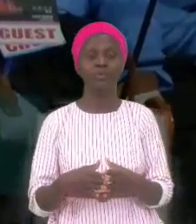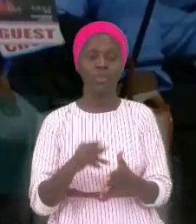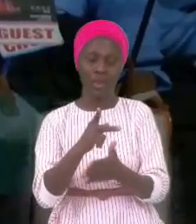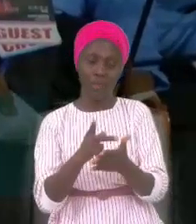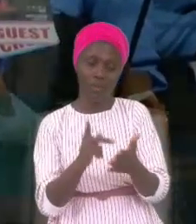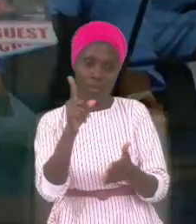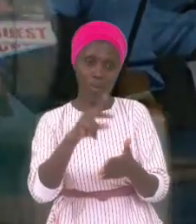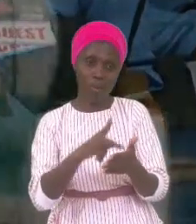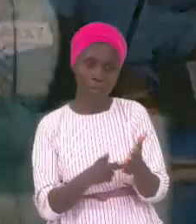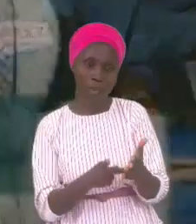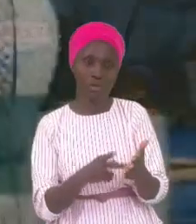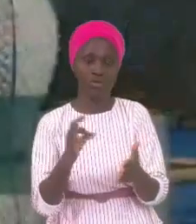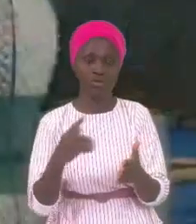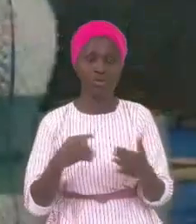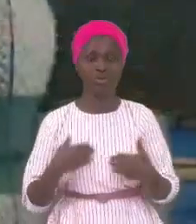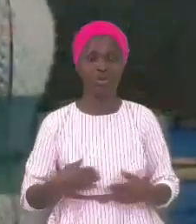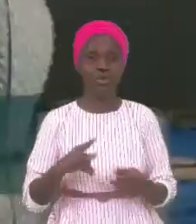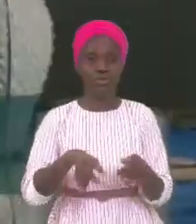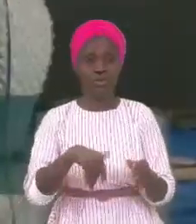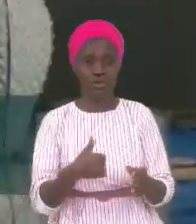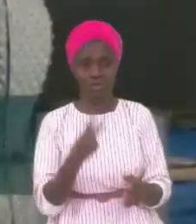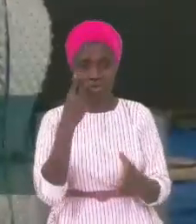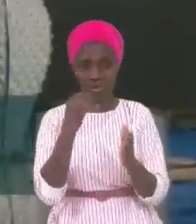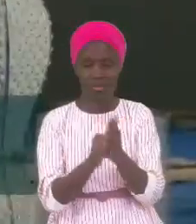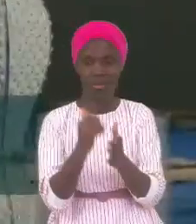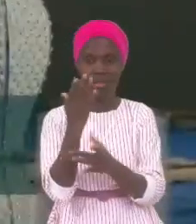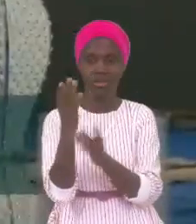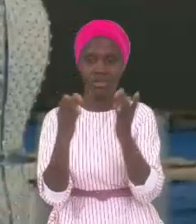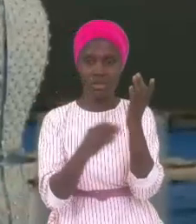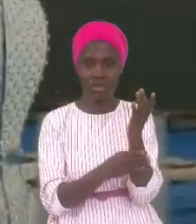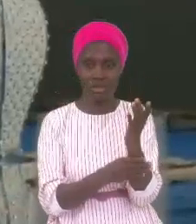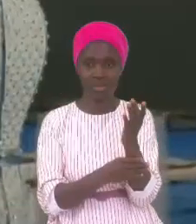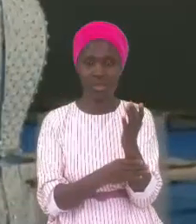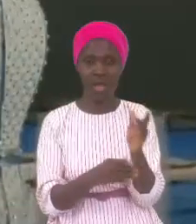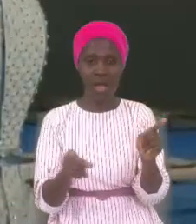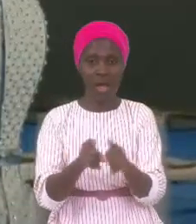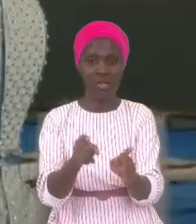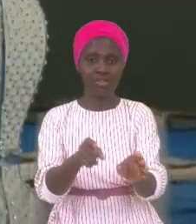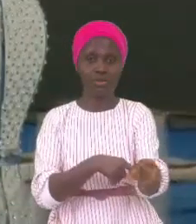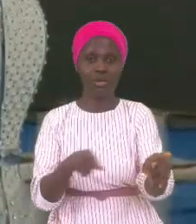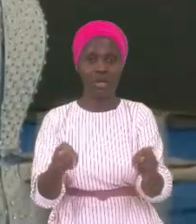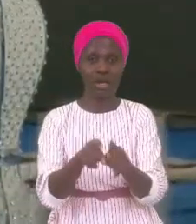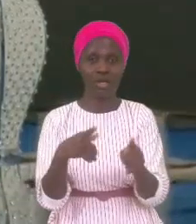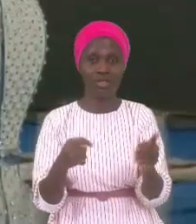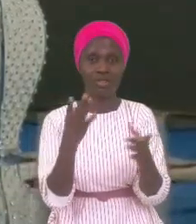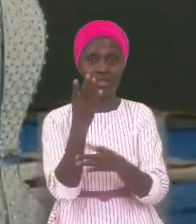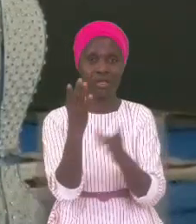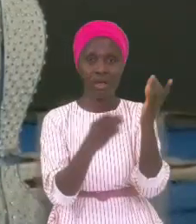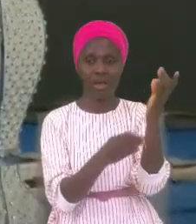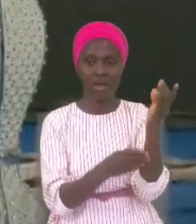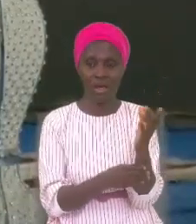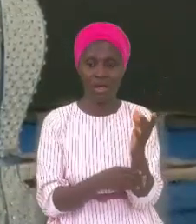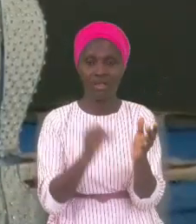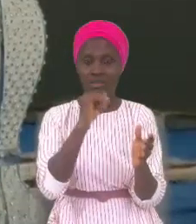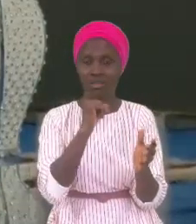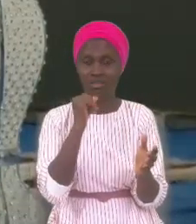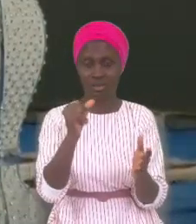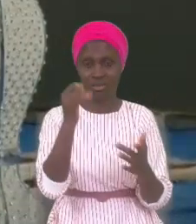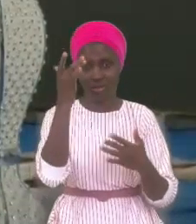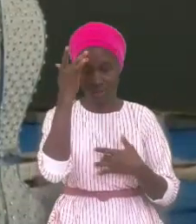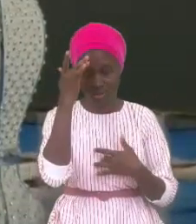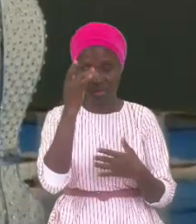the hand, as long as the hand is all right, as long as the hand is not sick, as long as there is no